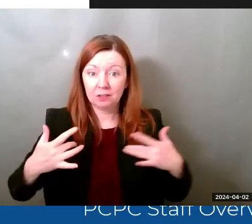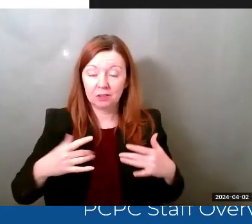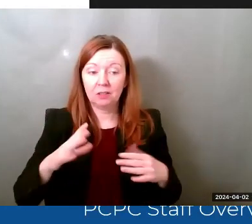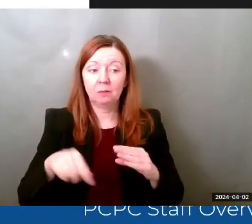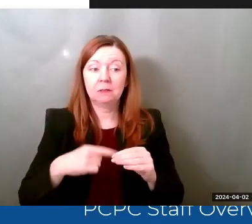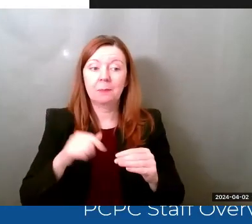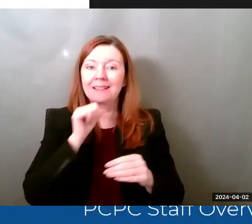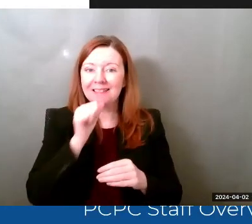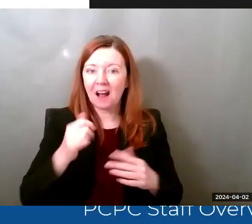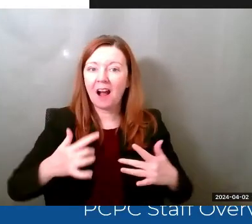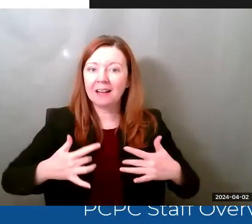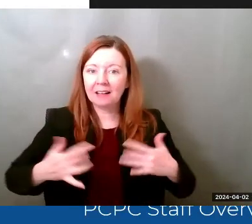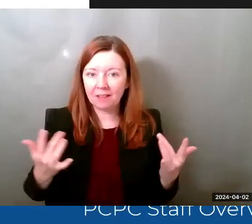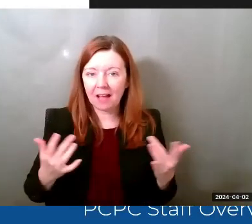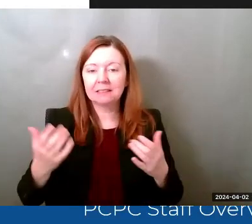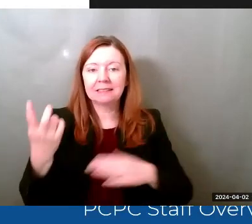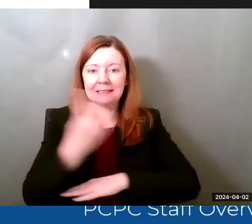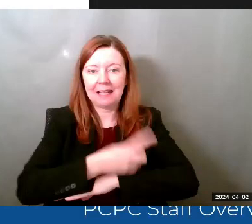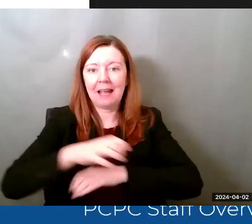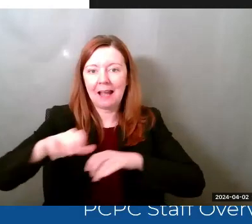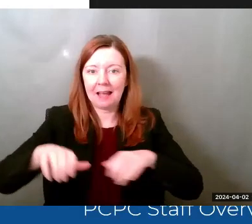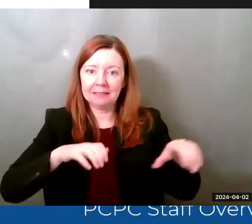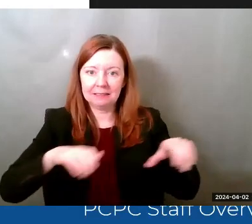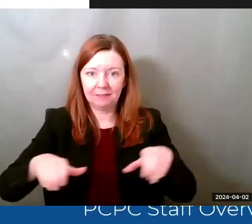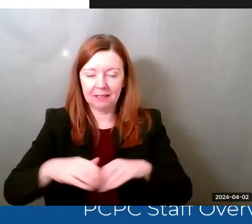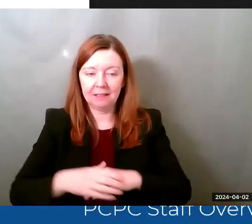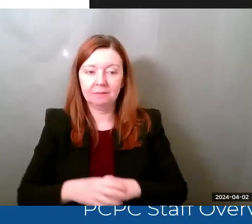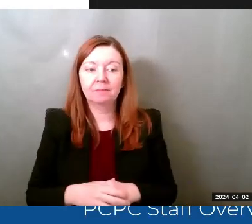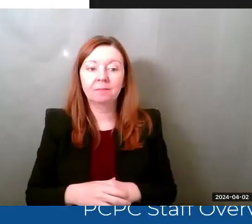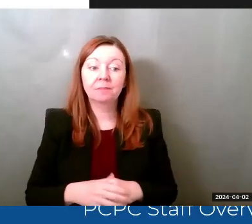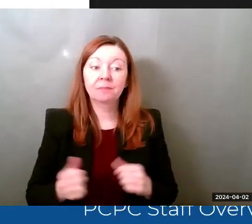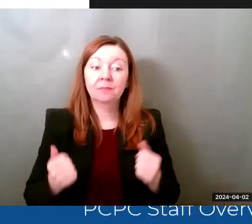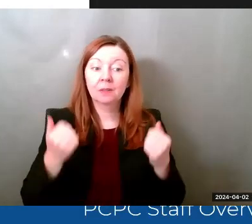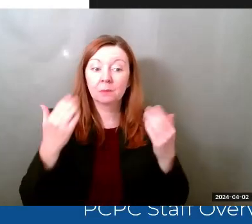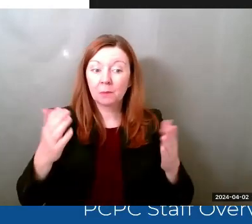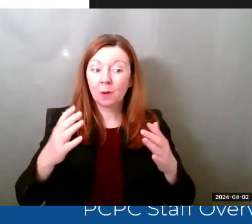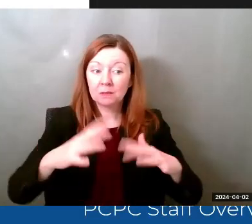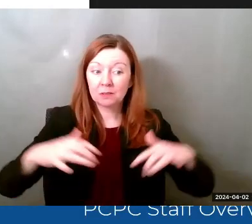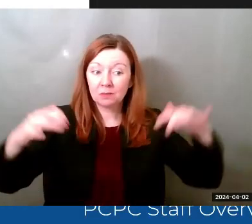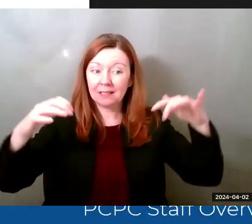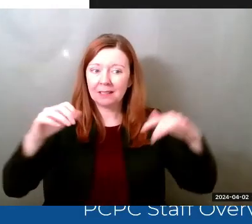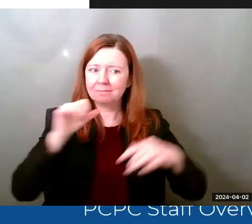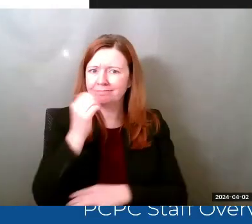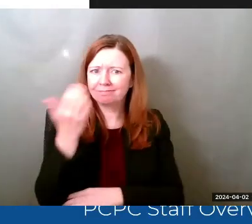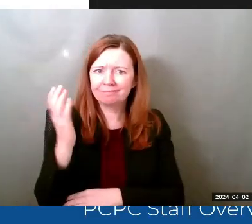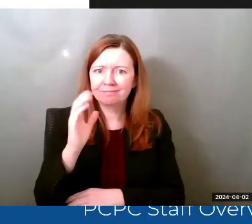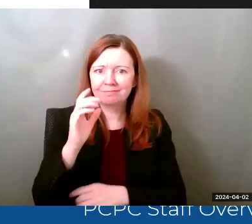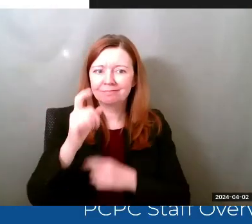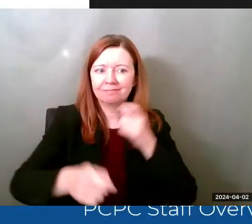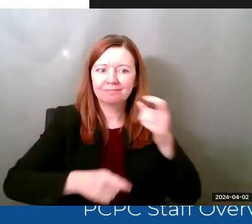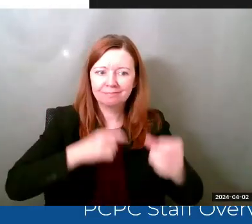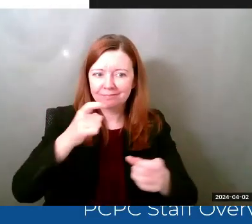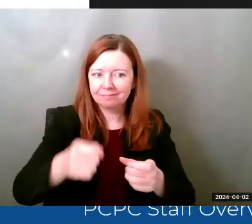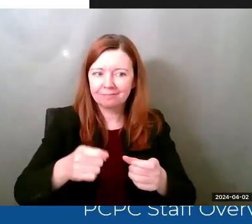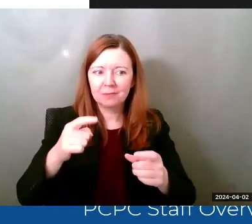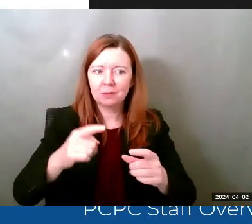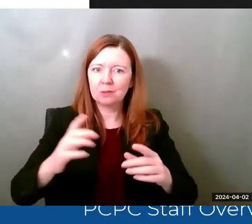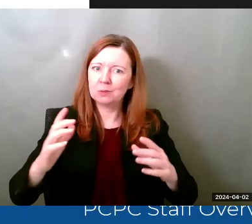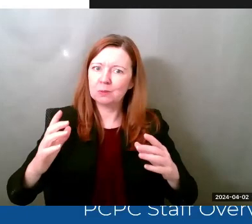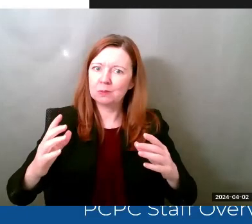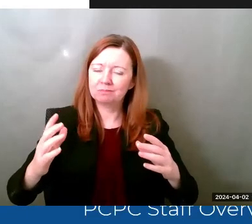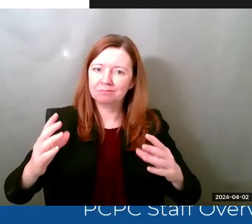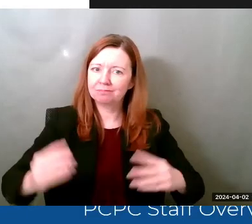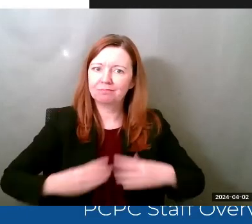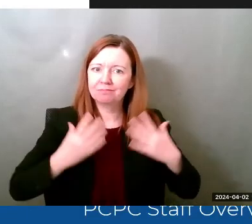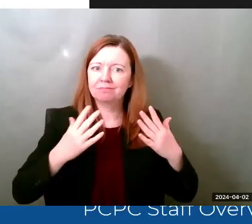on non-event day activity. The proposed arena does not seem to be a positive contributor to the